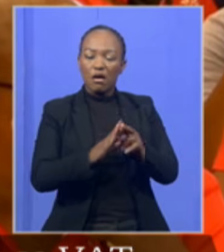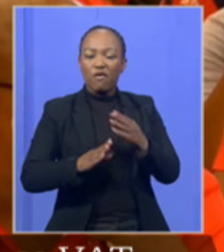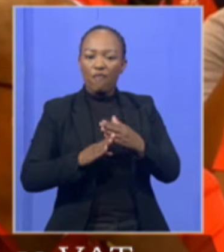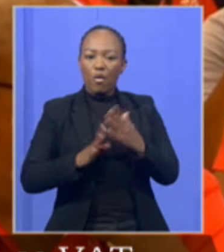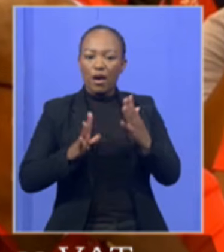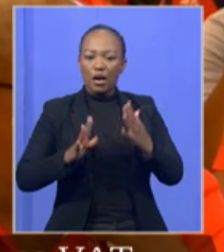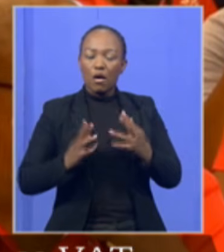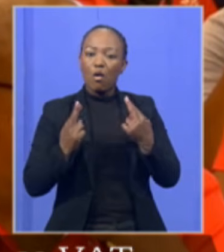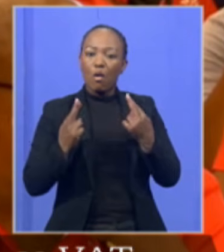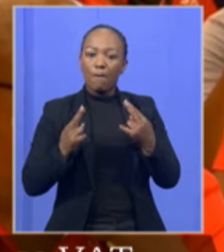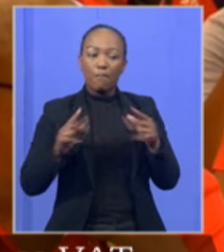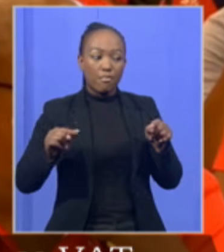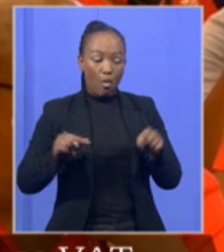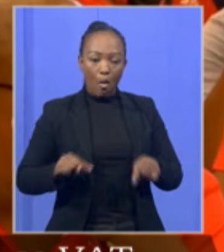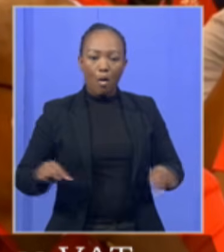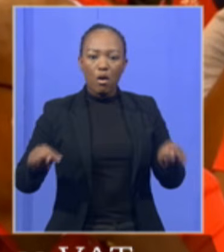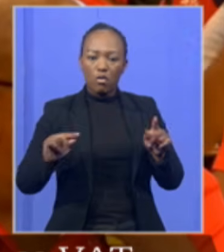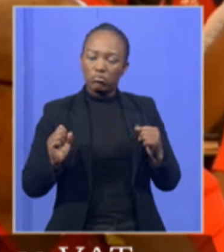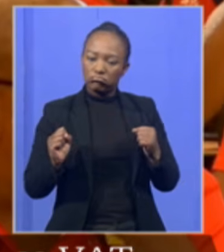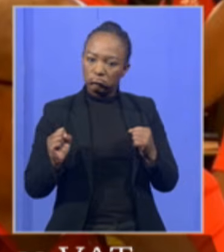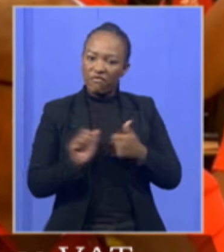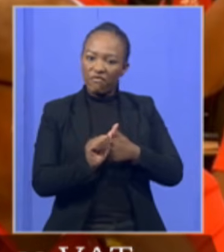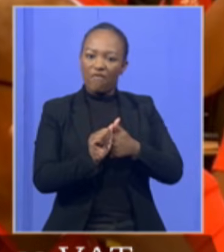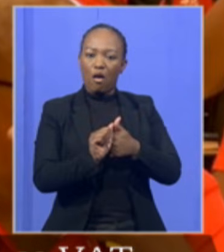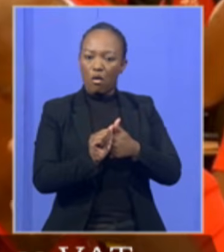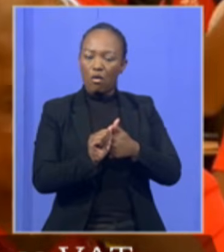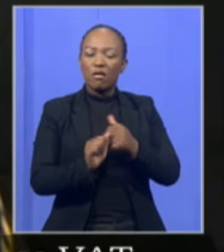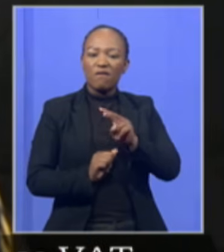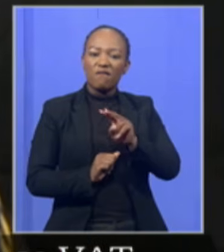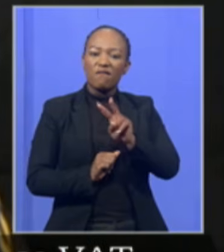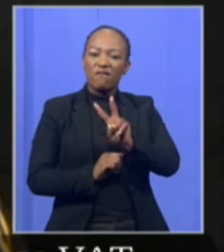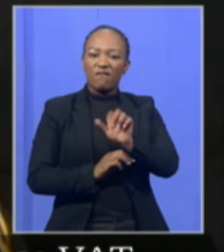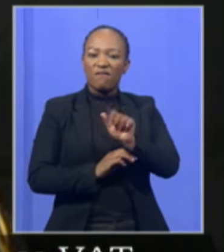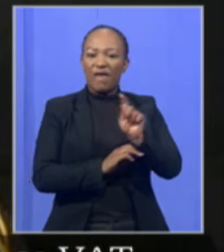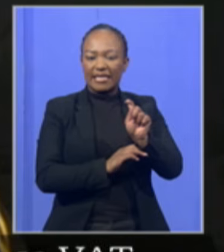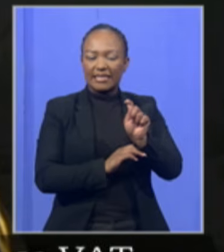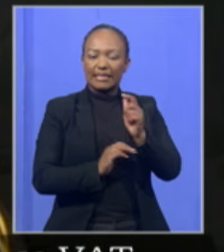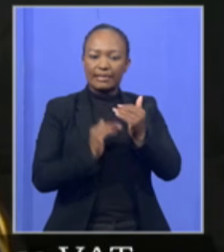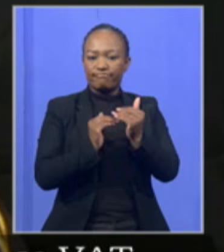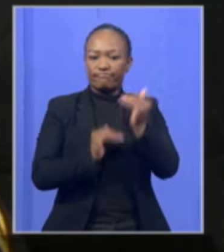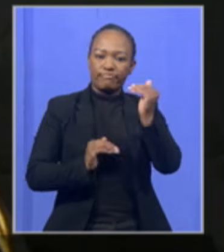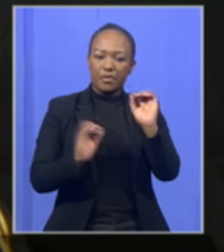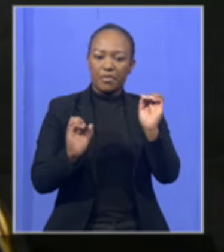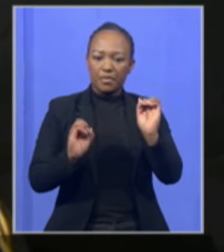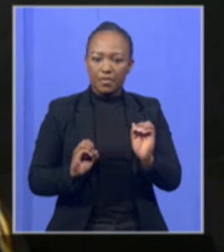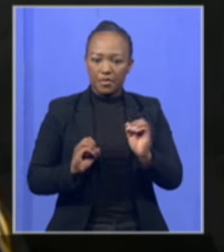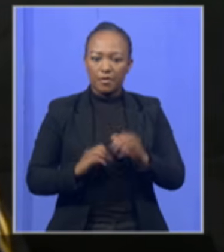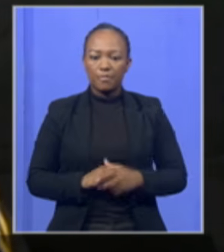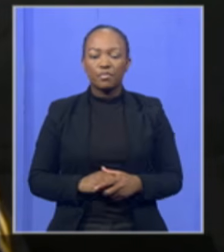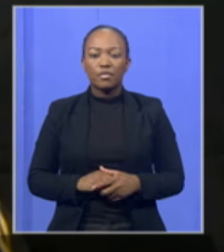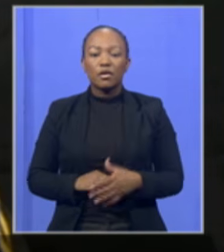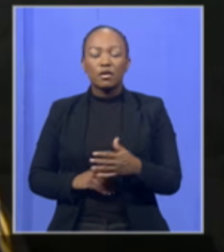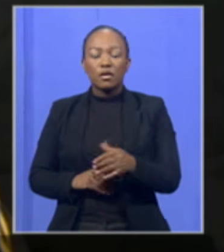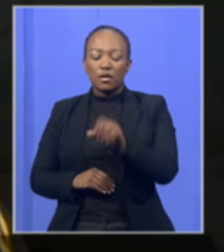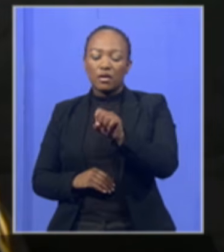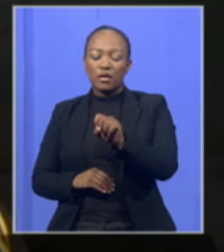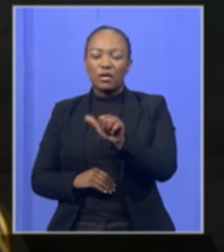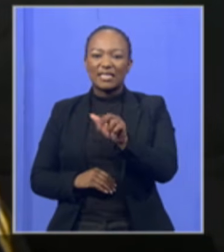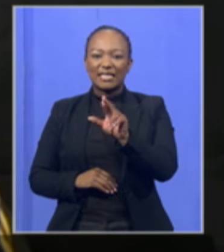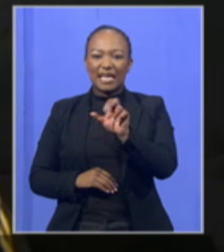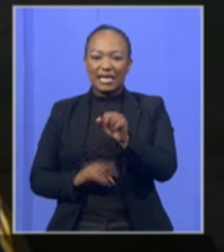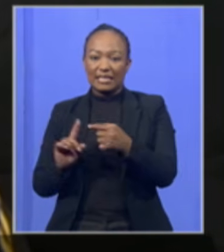obamela morero wa go se fetole VAT. A similar instruction has been made to the South African Revenue Service. We think in most instances that should be